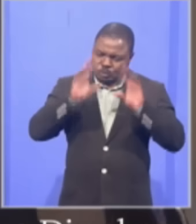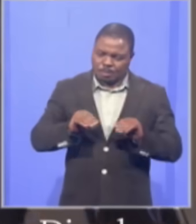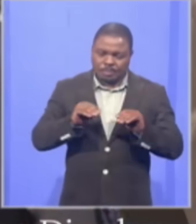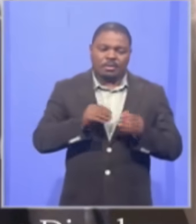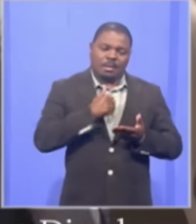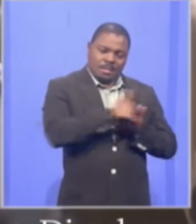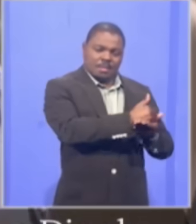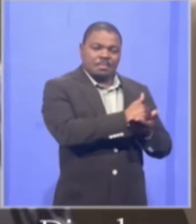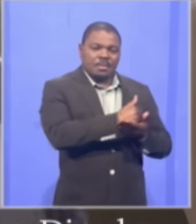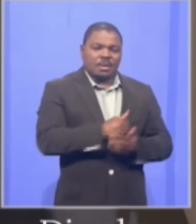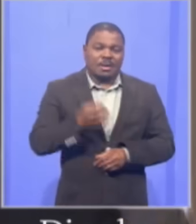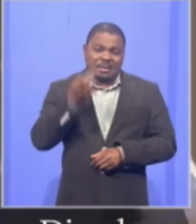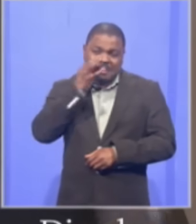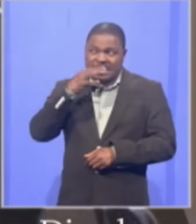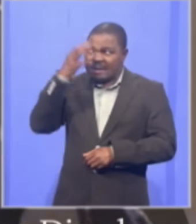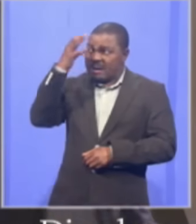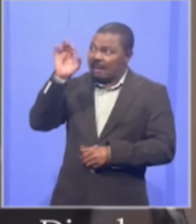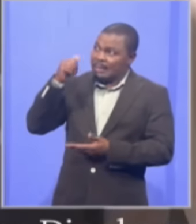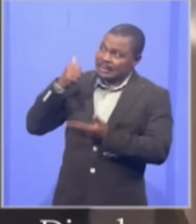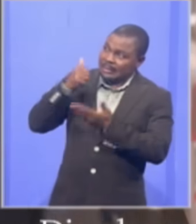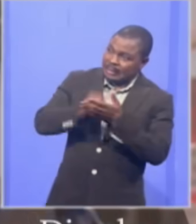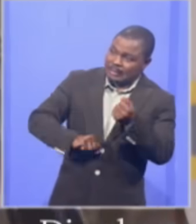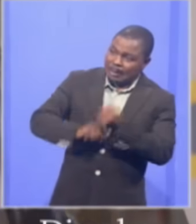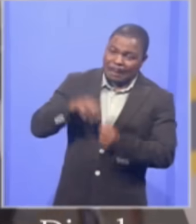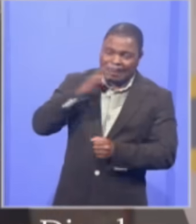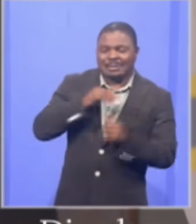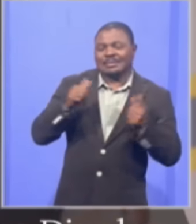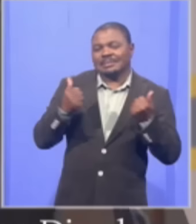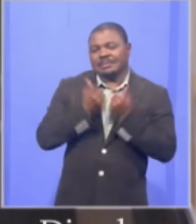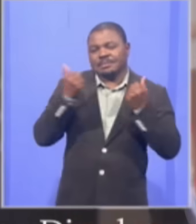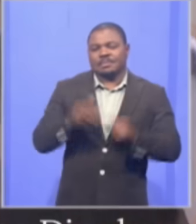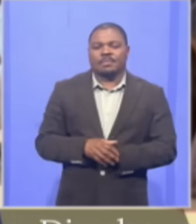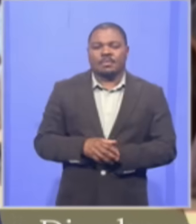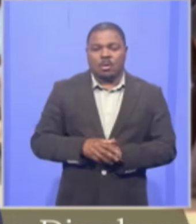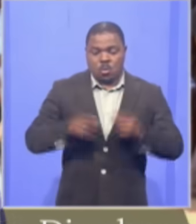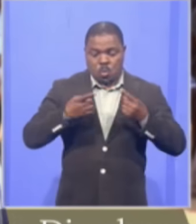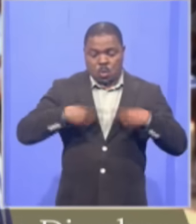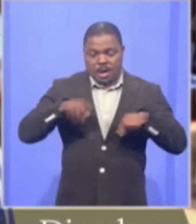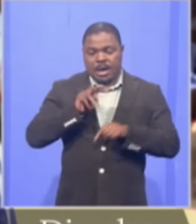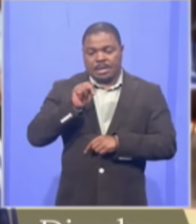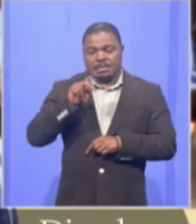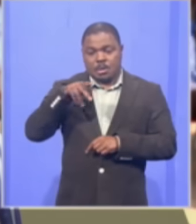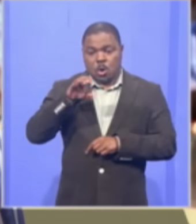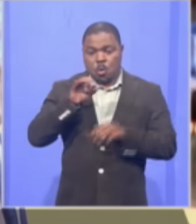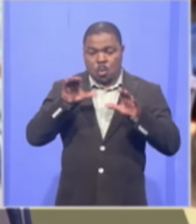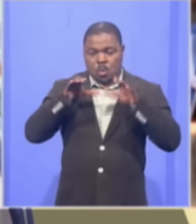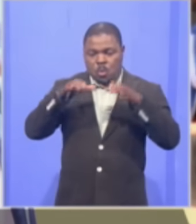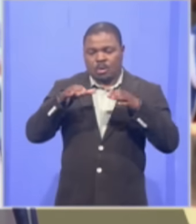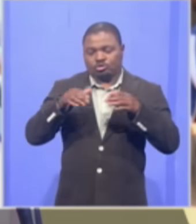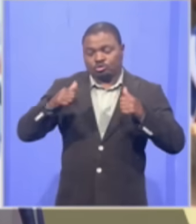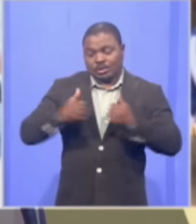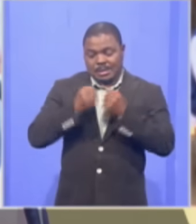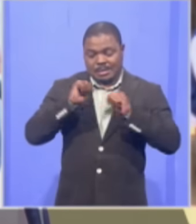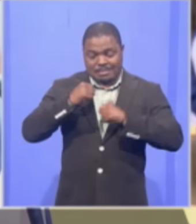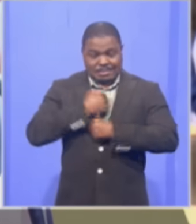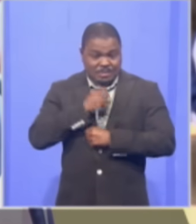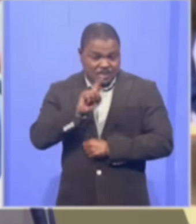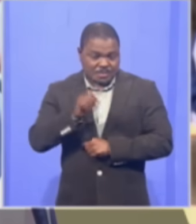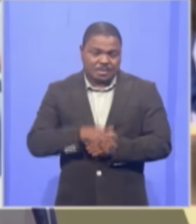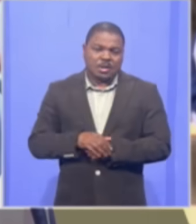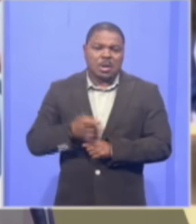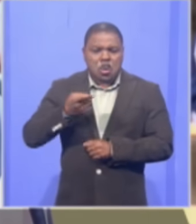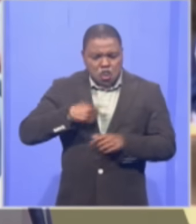go sa bone tshegetso go tswa pusong ke kgwetlho kgolo. Dikgwetlho tse le gore re na le tsone jaaka re le mokgatlo ke gore rona jaaka mokgatlo re tle be re